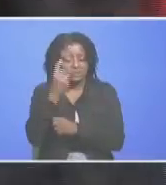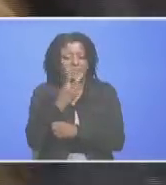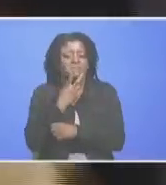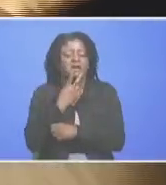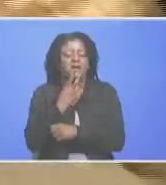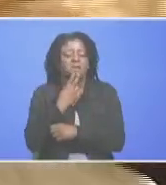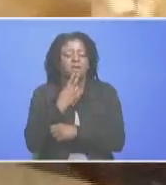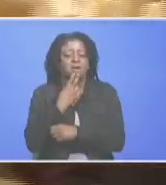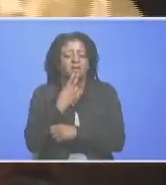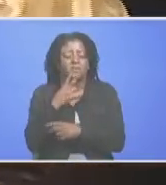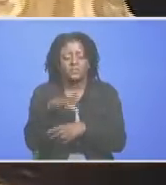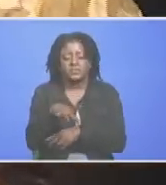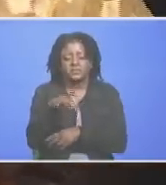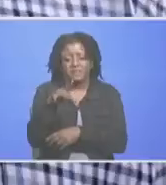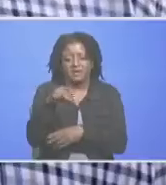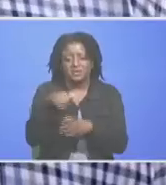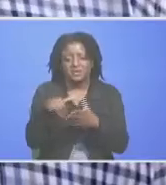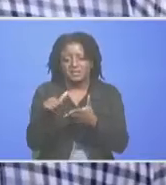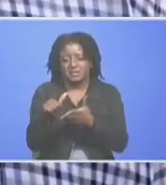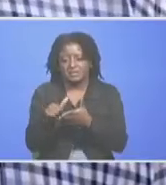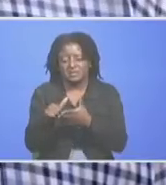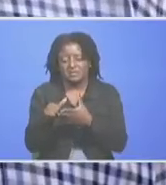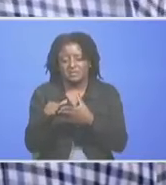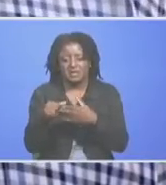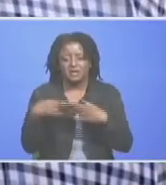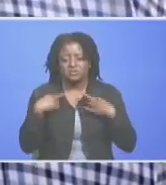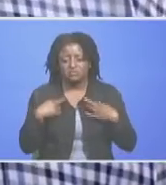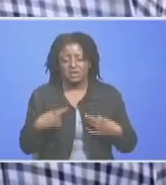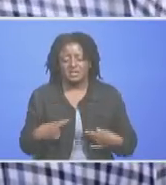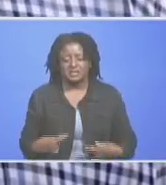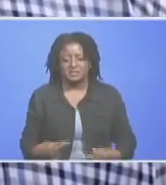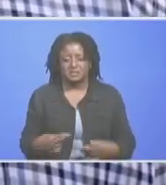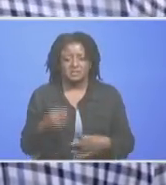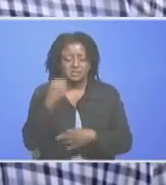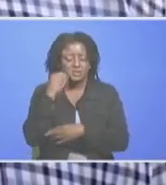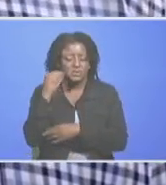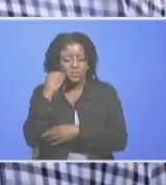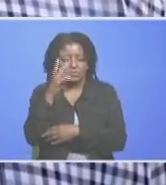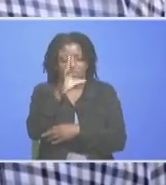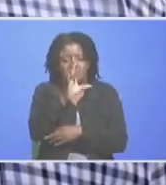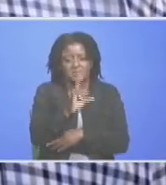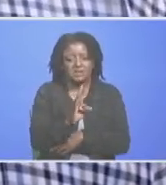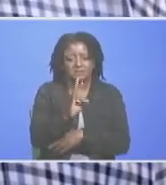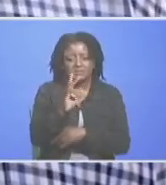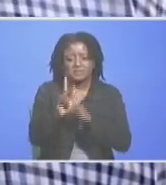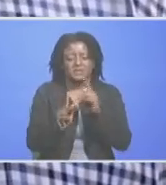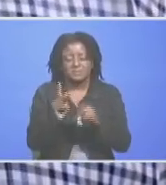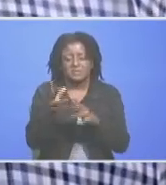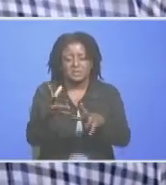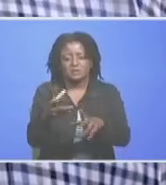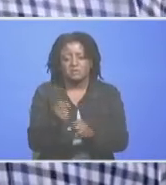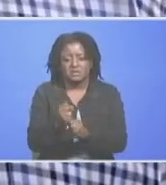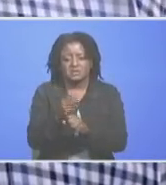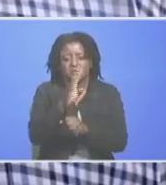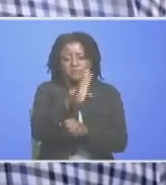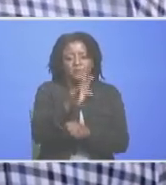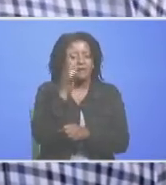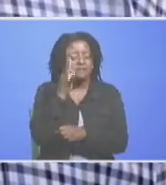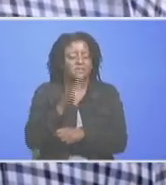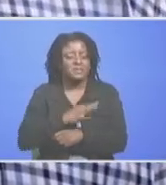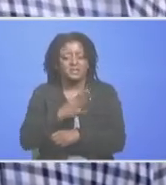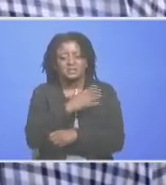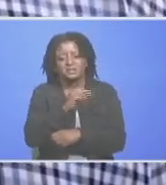found in that residence. 7 persons arrested, 4 females and